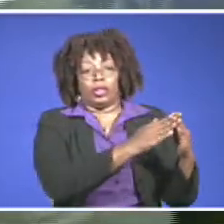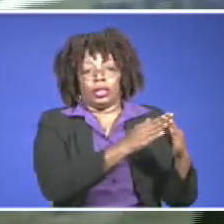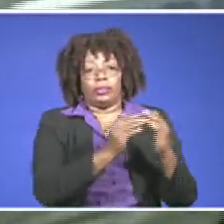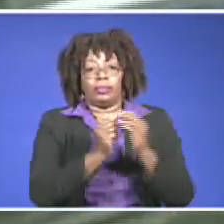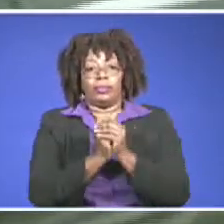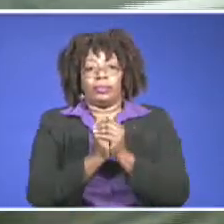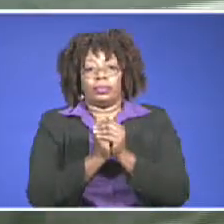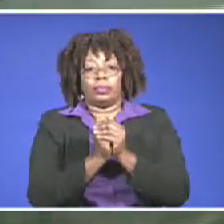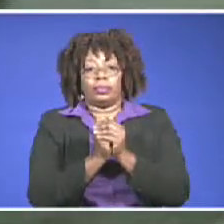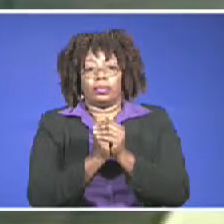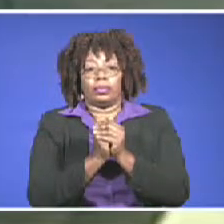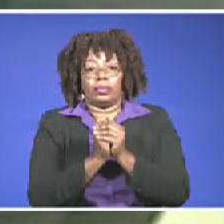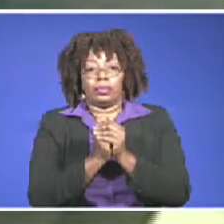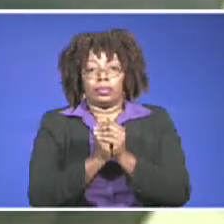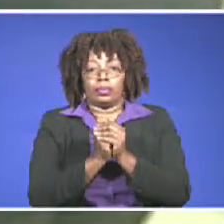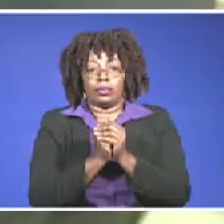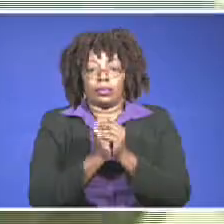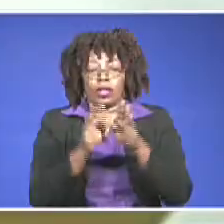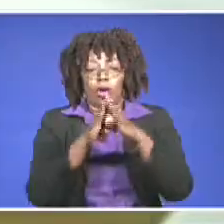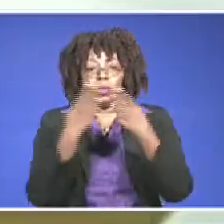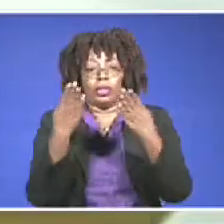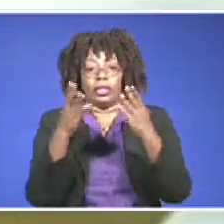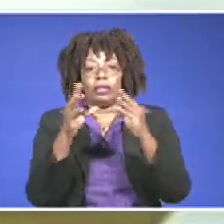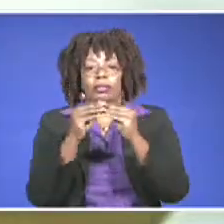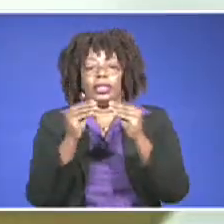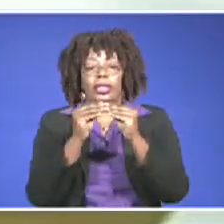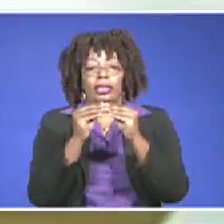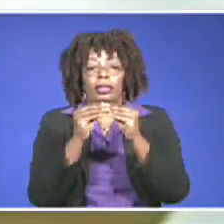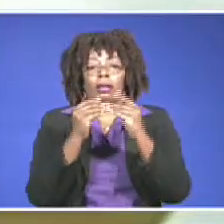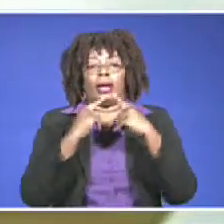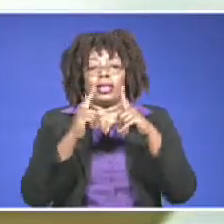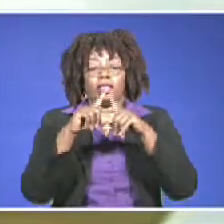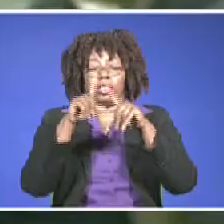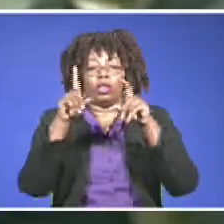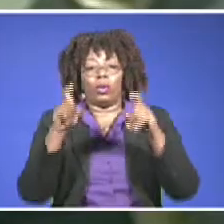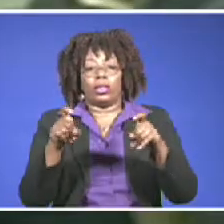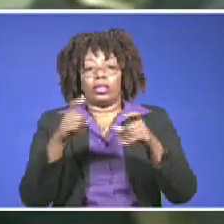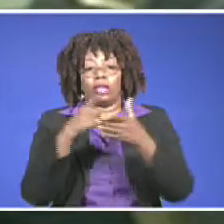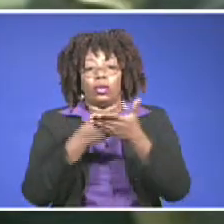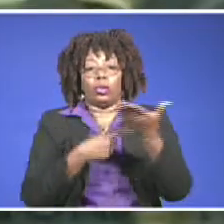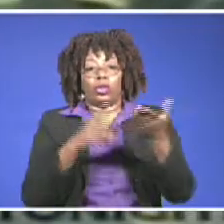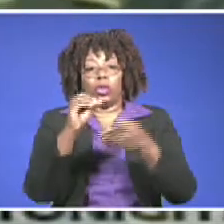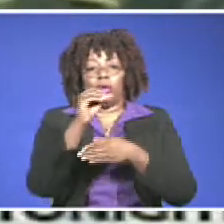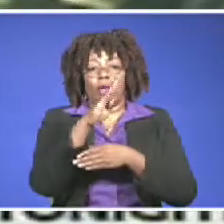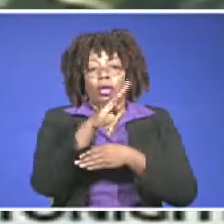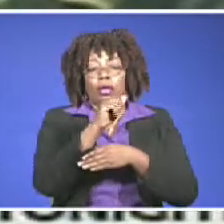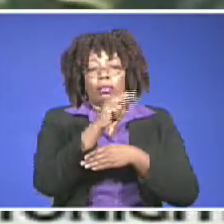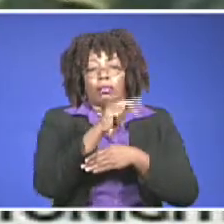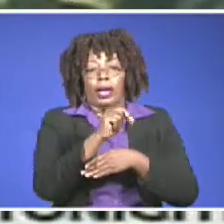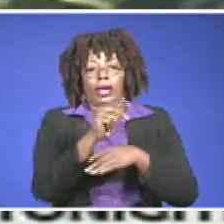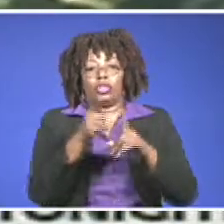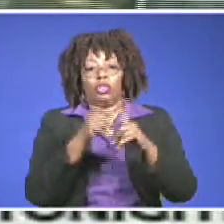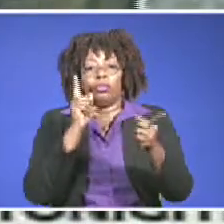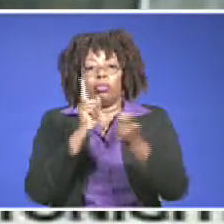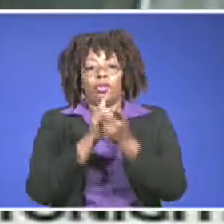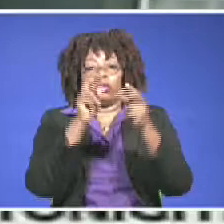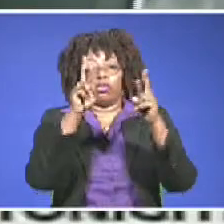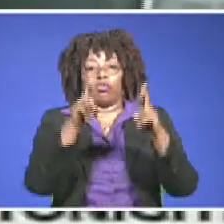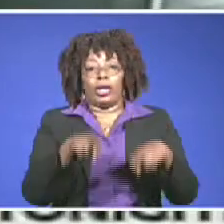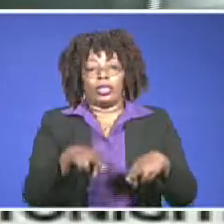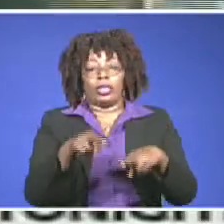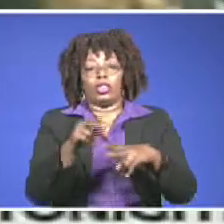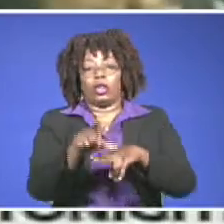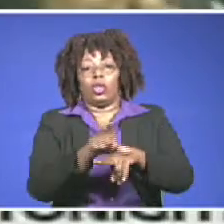Sat Paul Dana opened the meeting by addressing the daunting question of what took Oban Energy so long to meet with residents